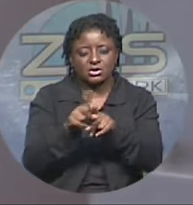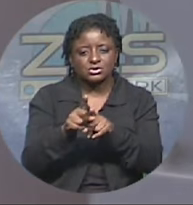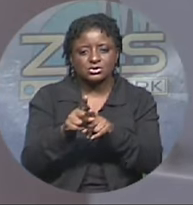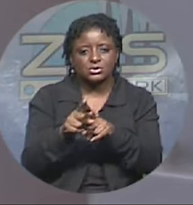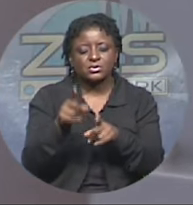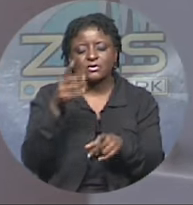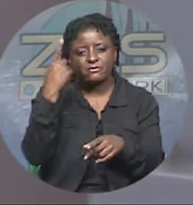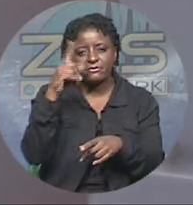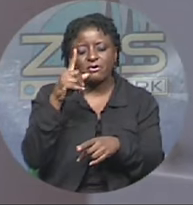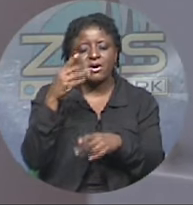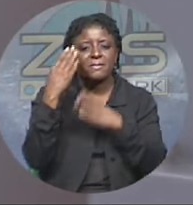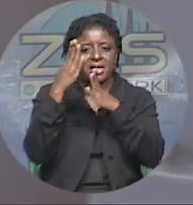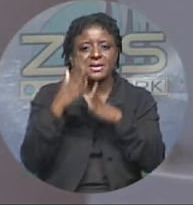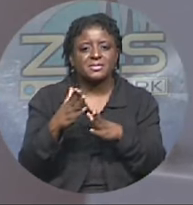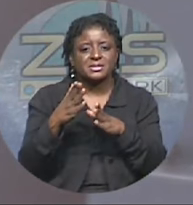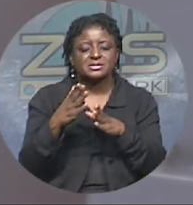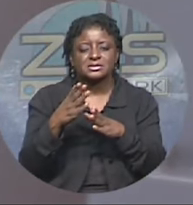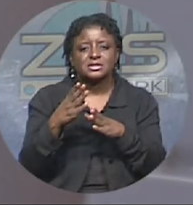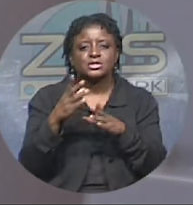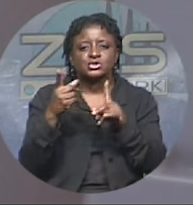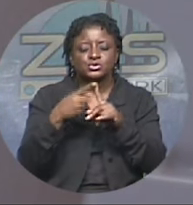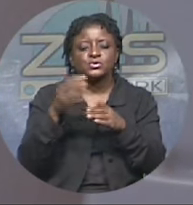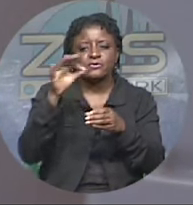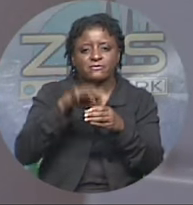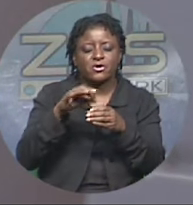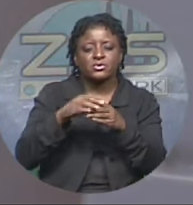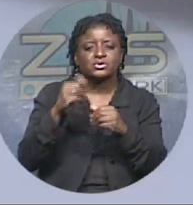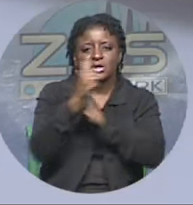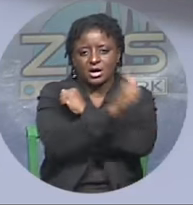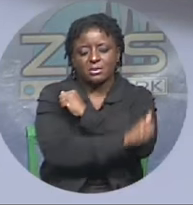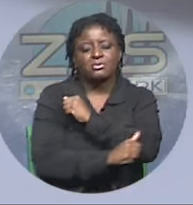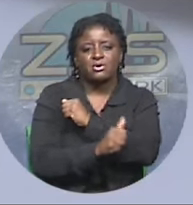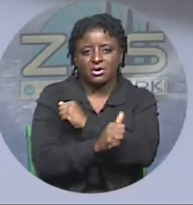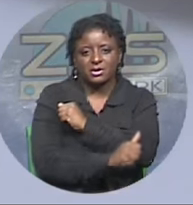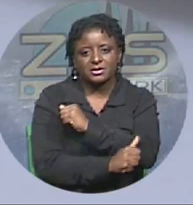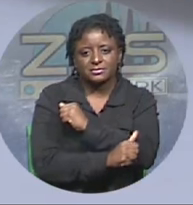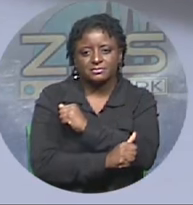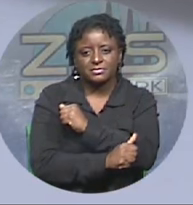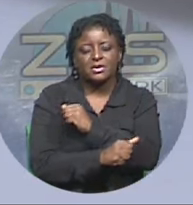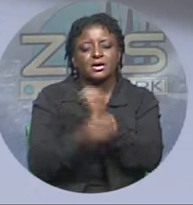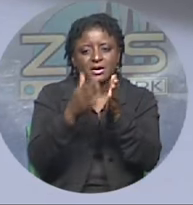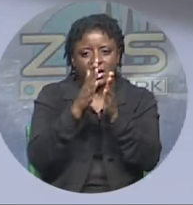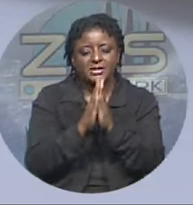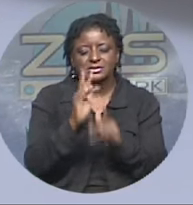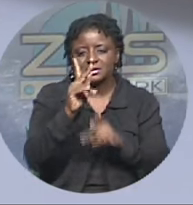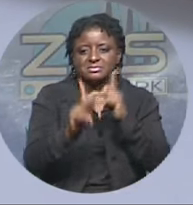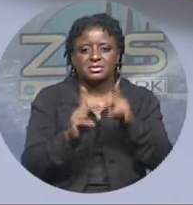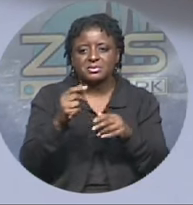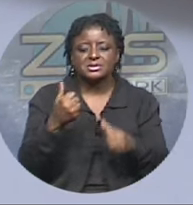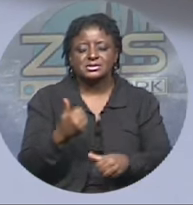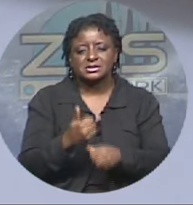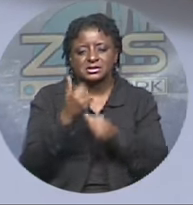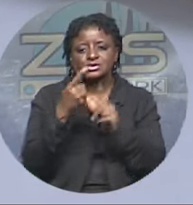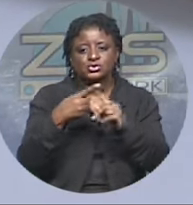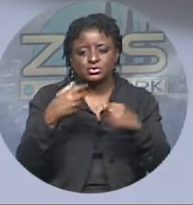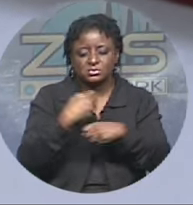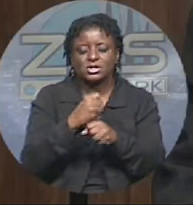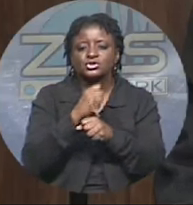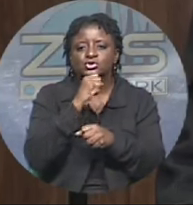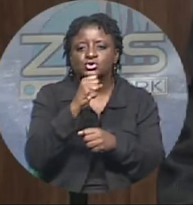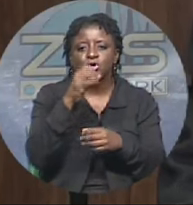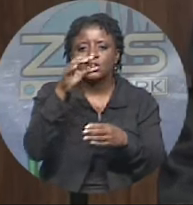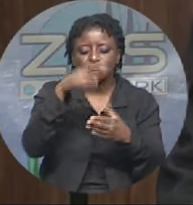abroad. Assistant Parliamentary Registrar Jeffrey McPhee is asking the public's assistance to ensure a smooth registration